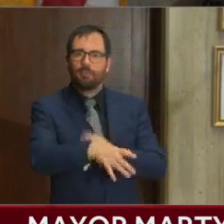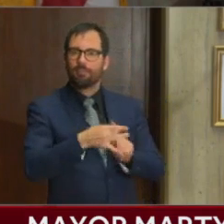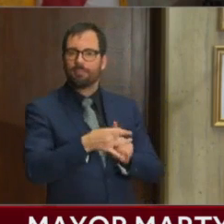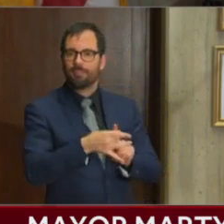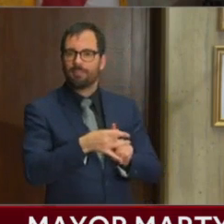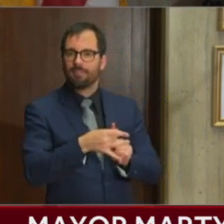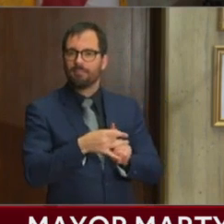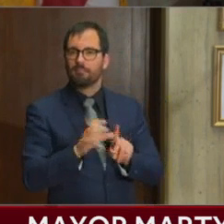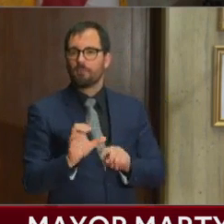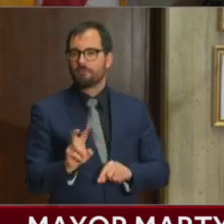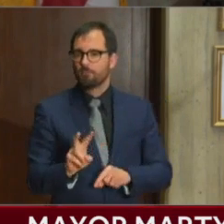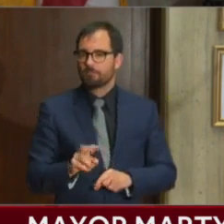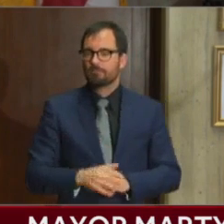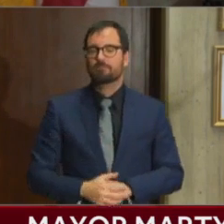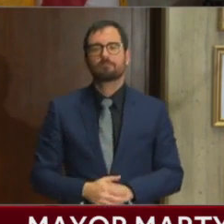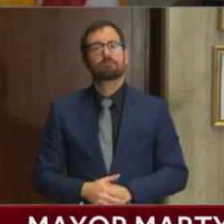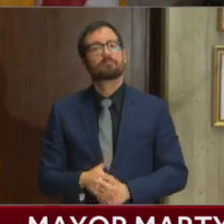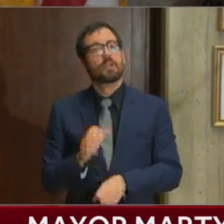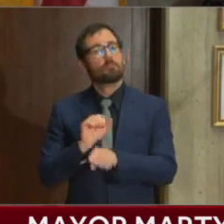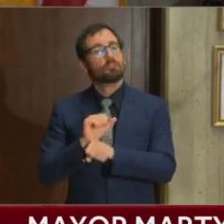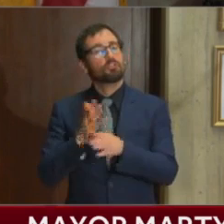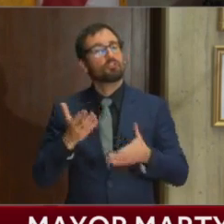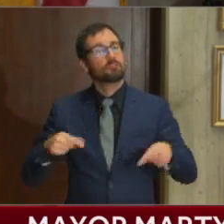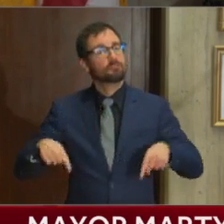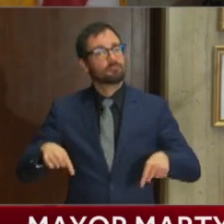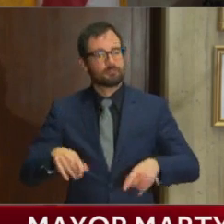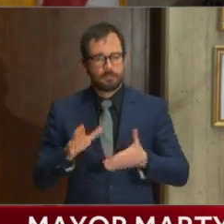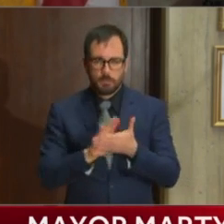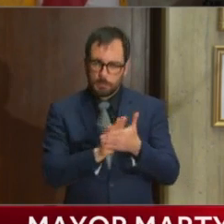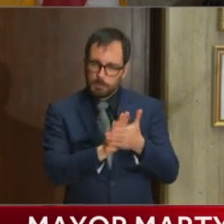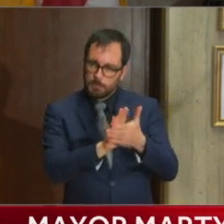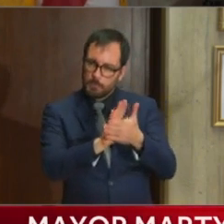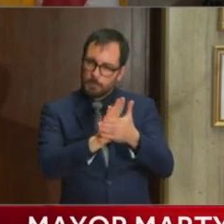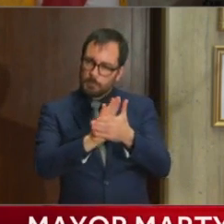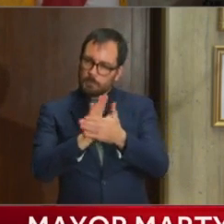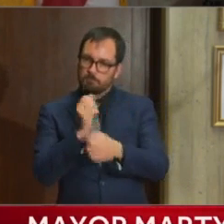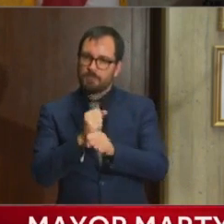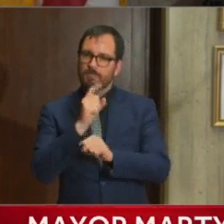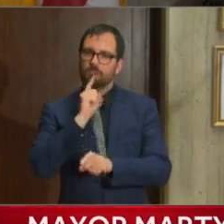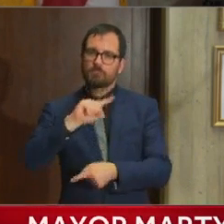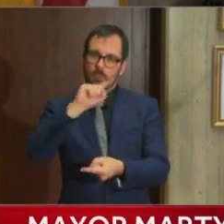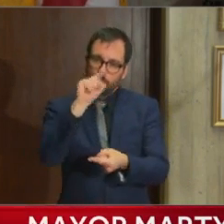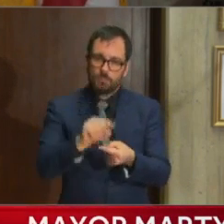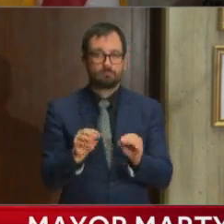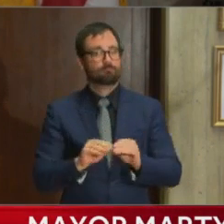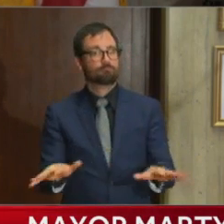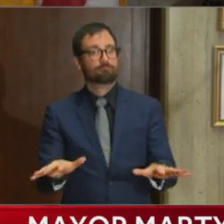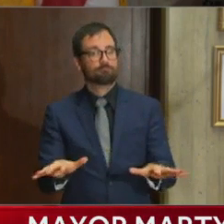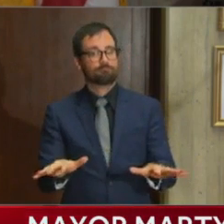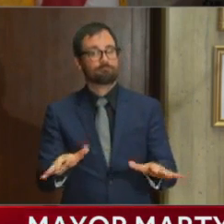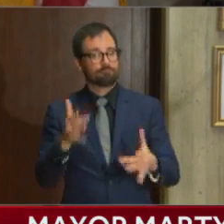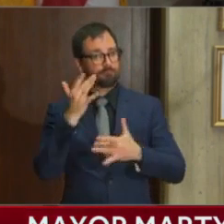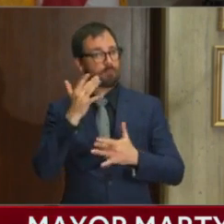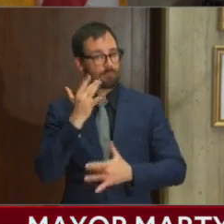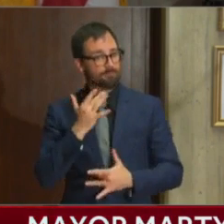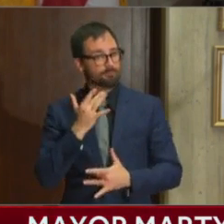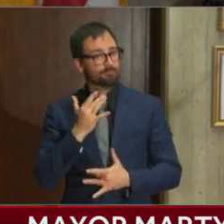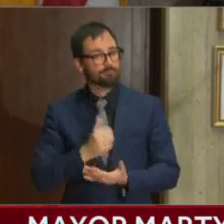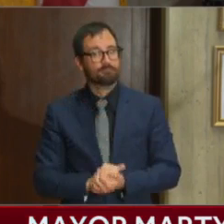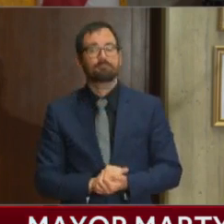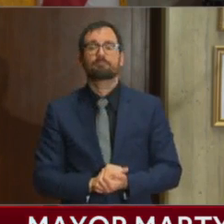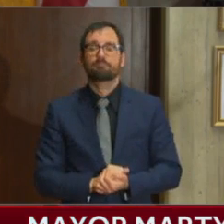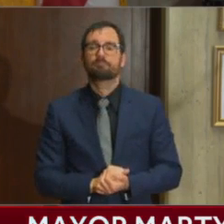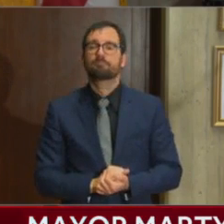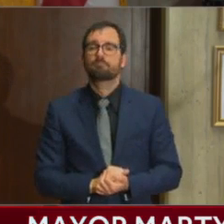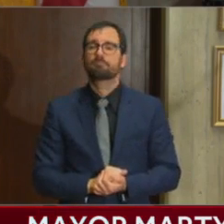come together with donations with the city to help us form the Boston Resiliency Fund, a resource to feed